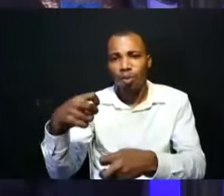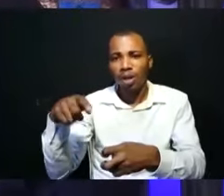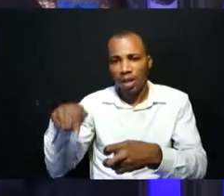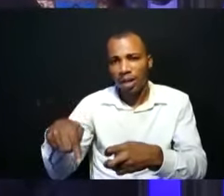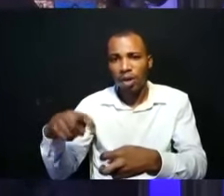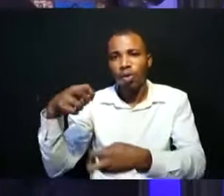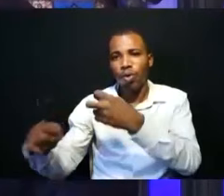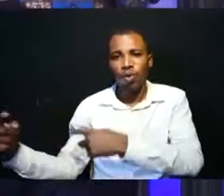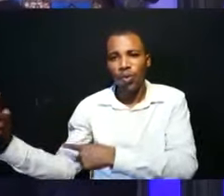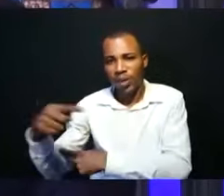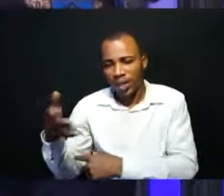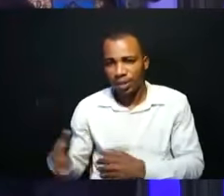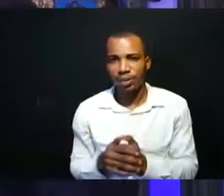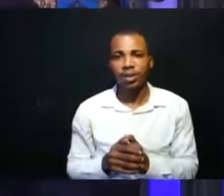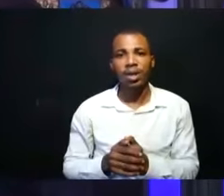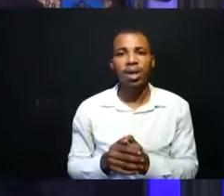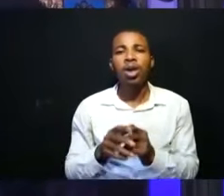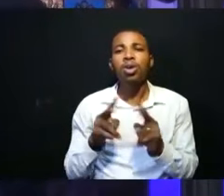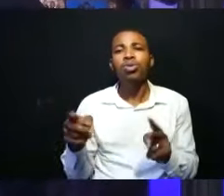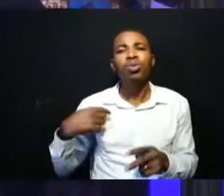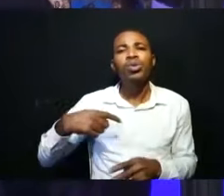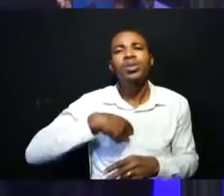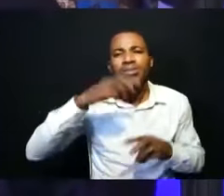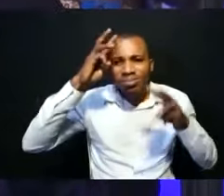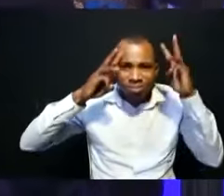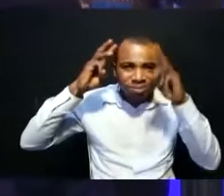So what do we mostly worry about?